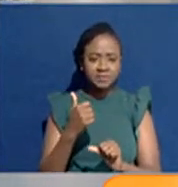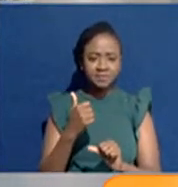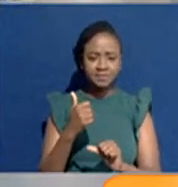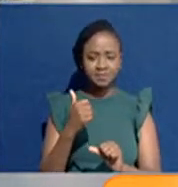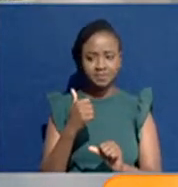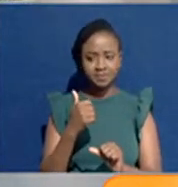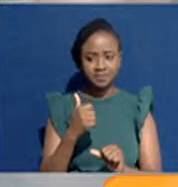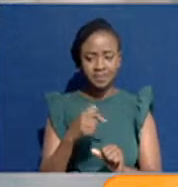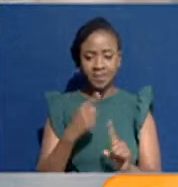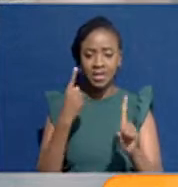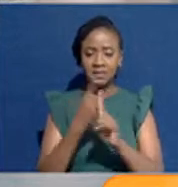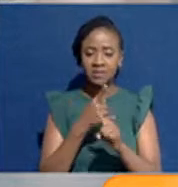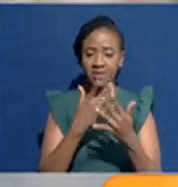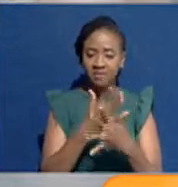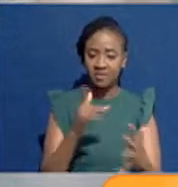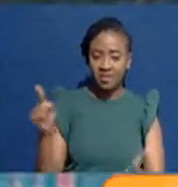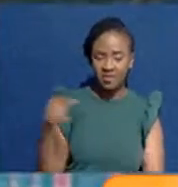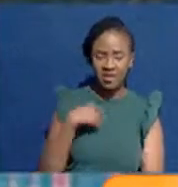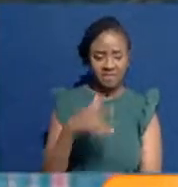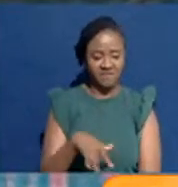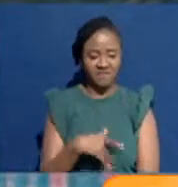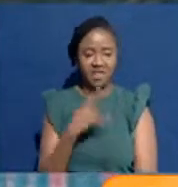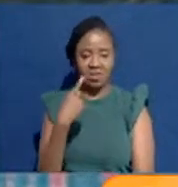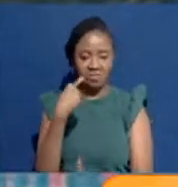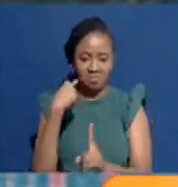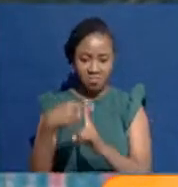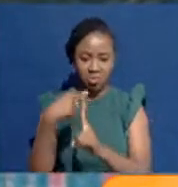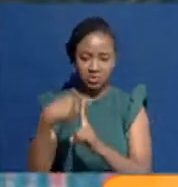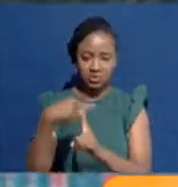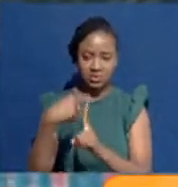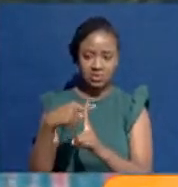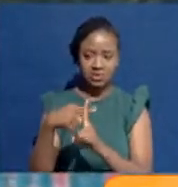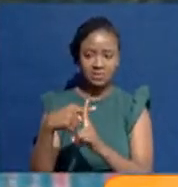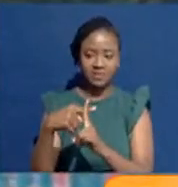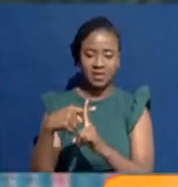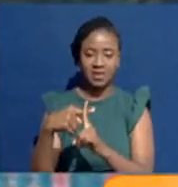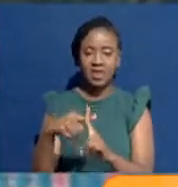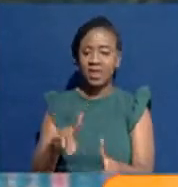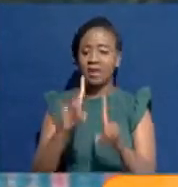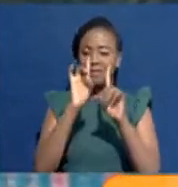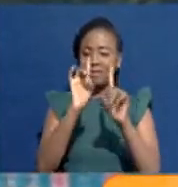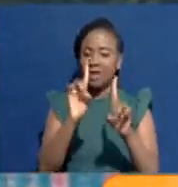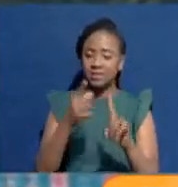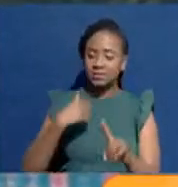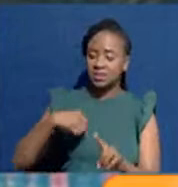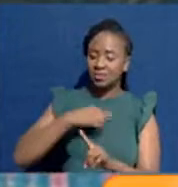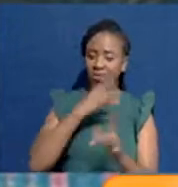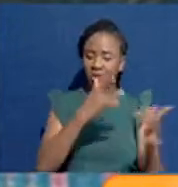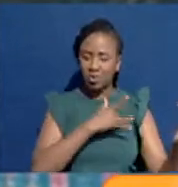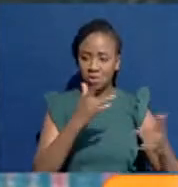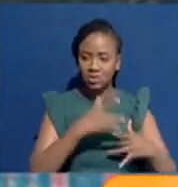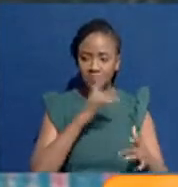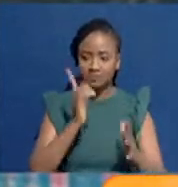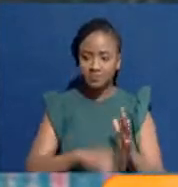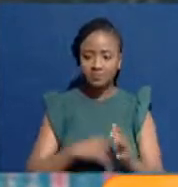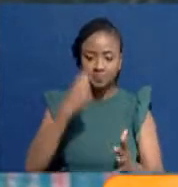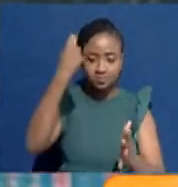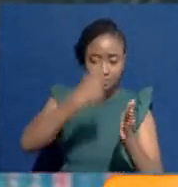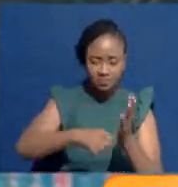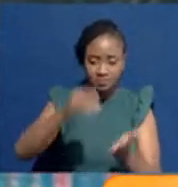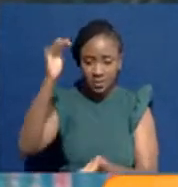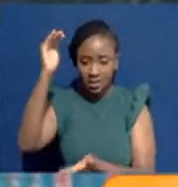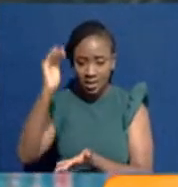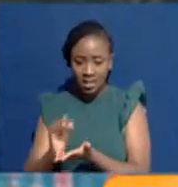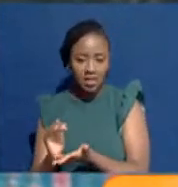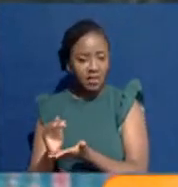some items that she considers to be positive. And our concern is not any tax that may have been reduced. We have been